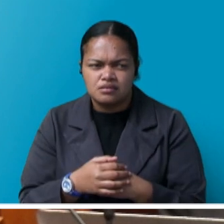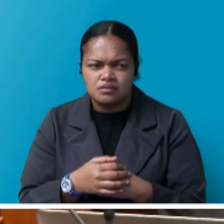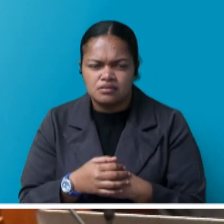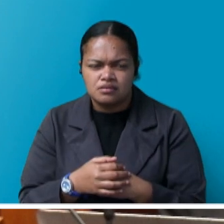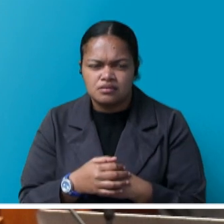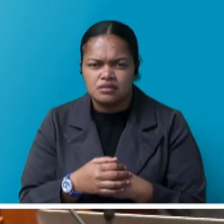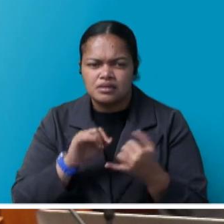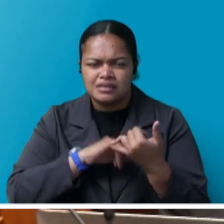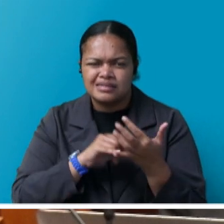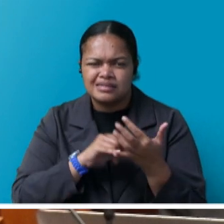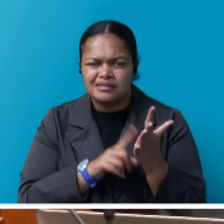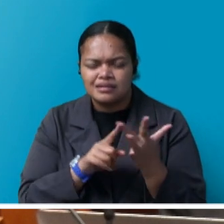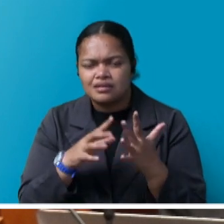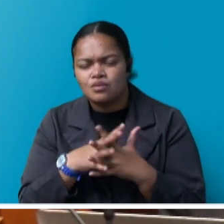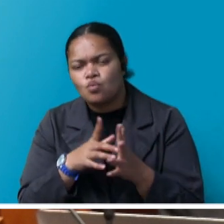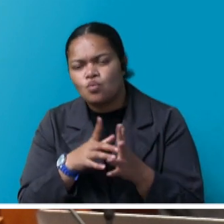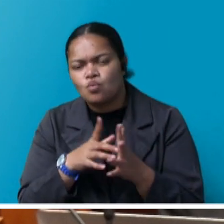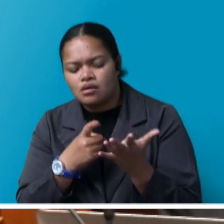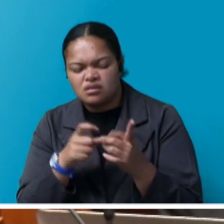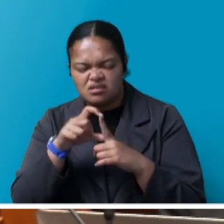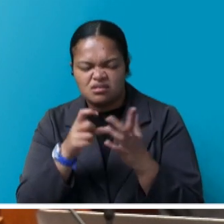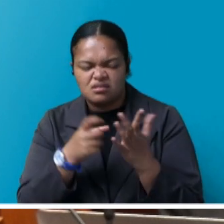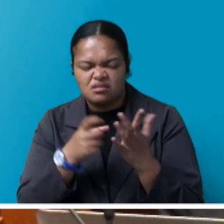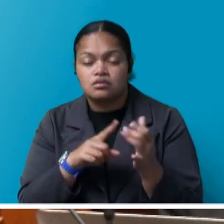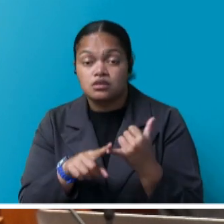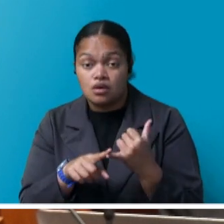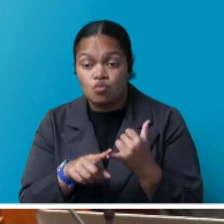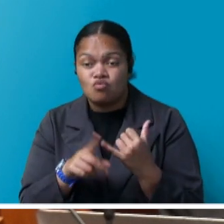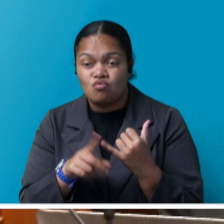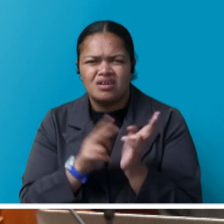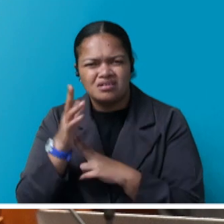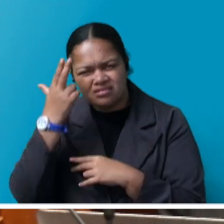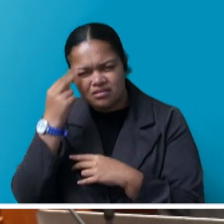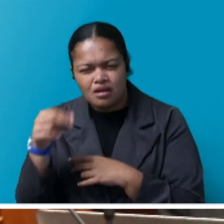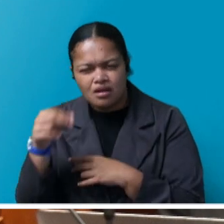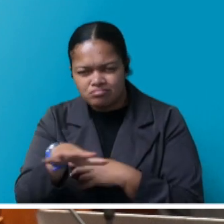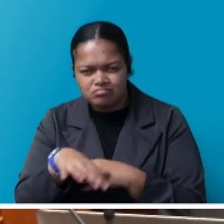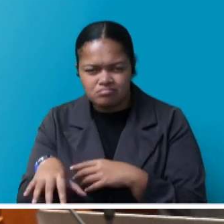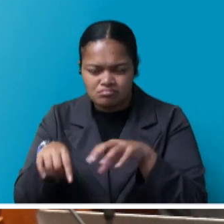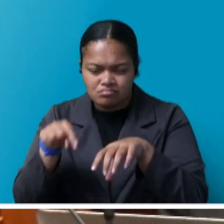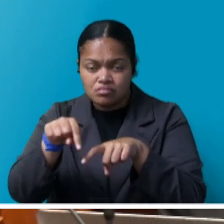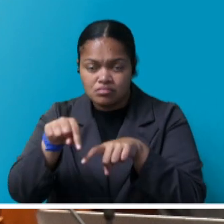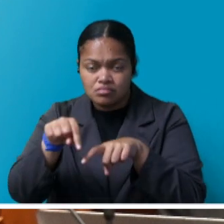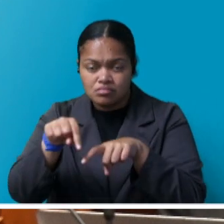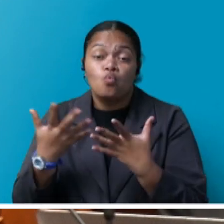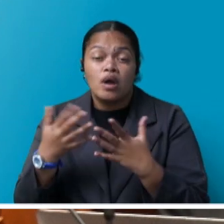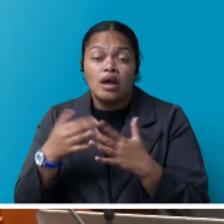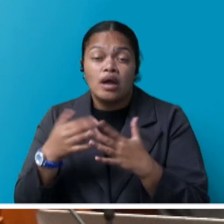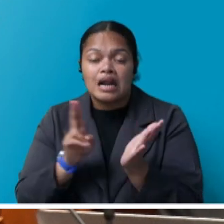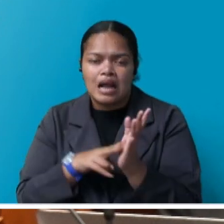Bridge. As we witnessed last month, the joy of the people of Salian Rao and surrounding villages in the interior of Namosi on the momentous